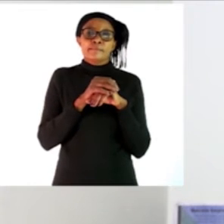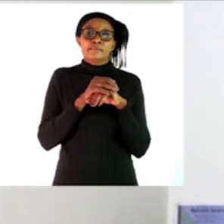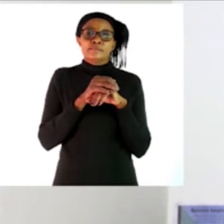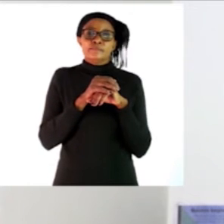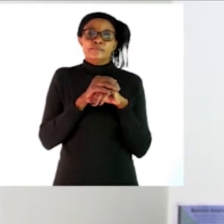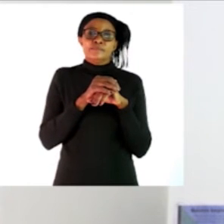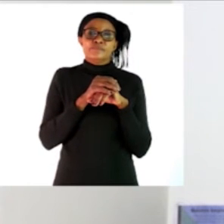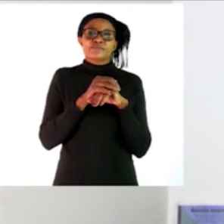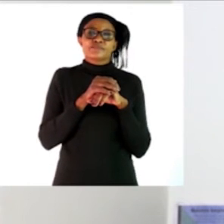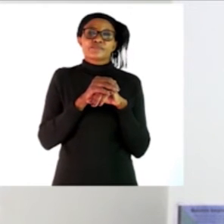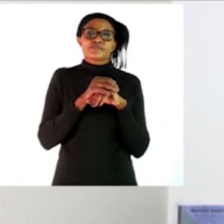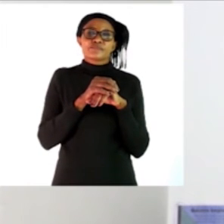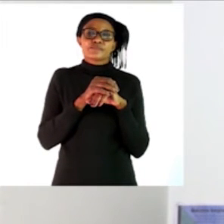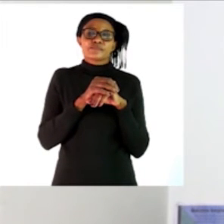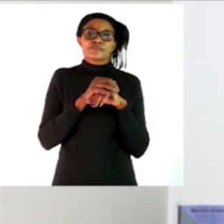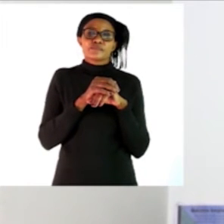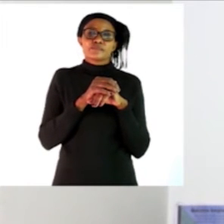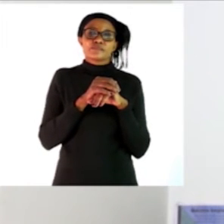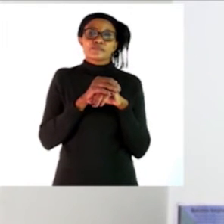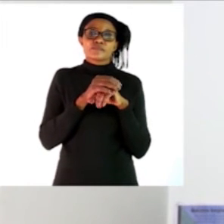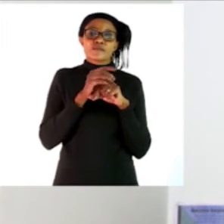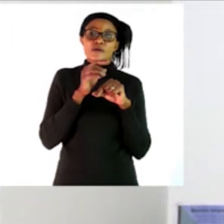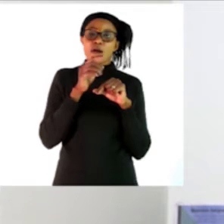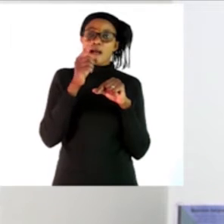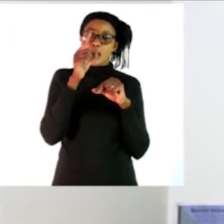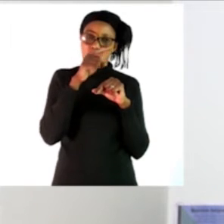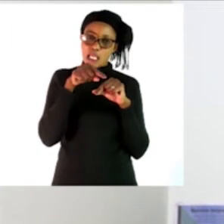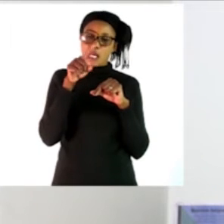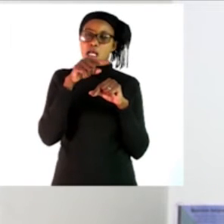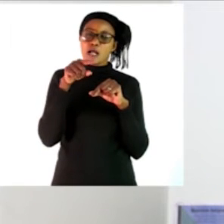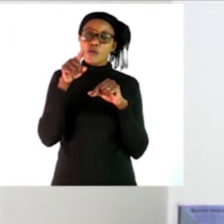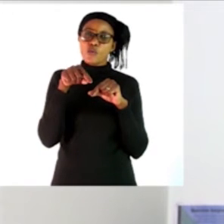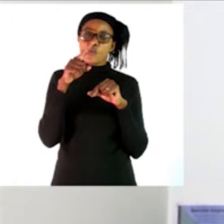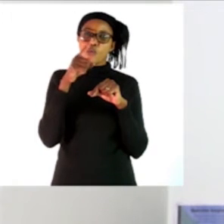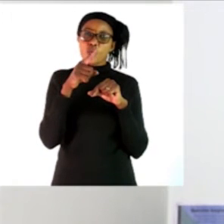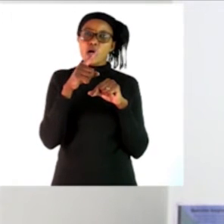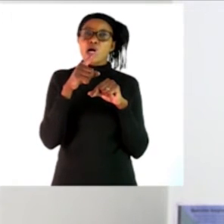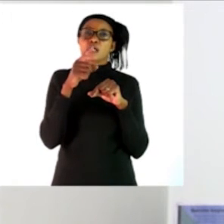I'm going to make, let's say, circles. 1,